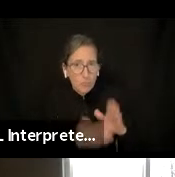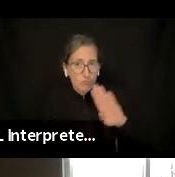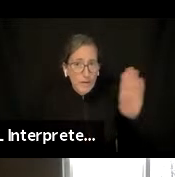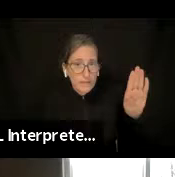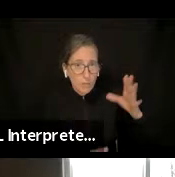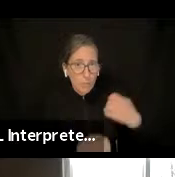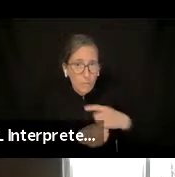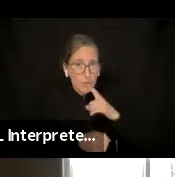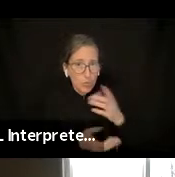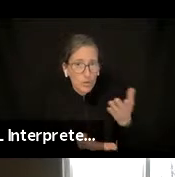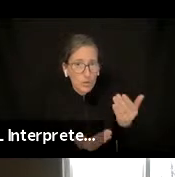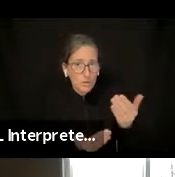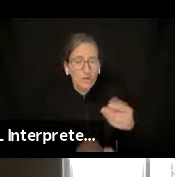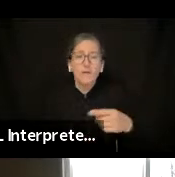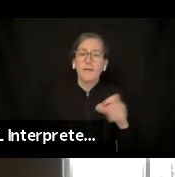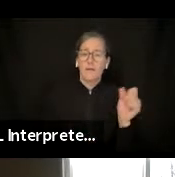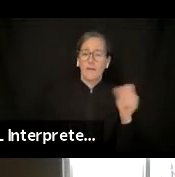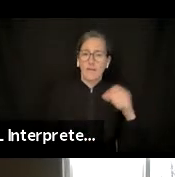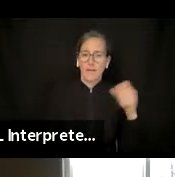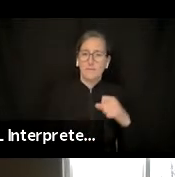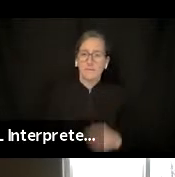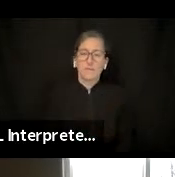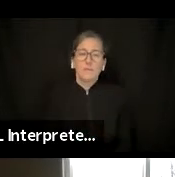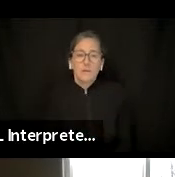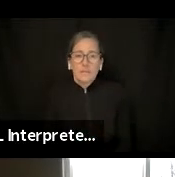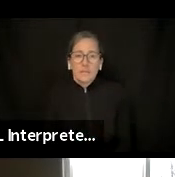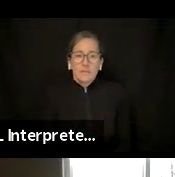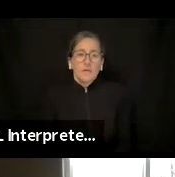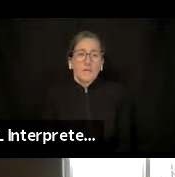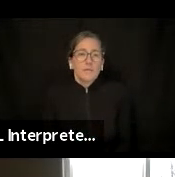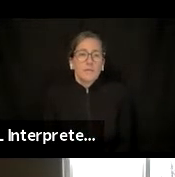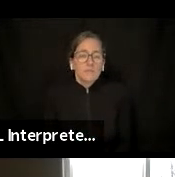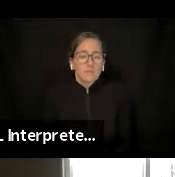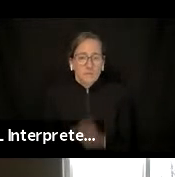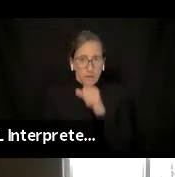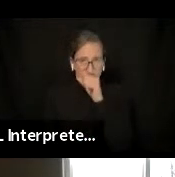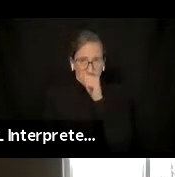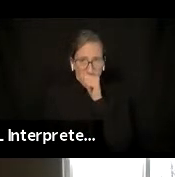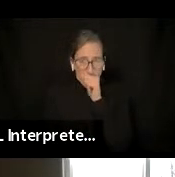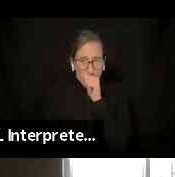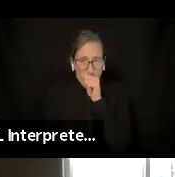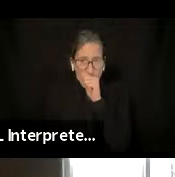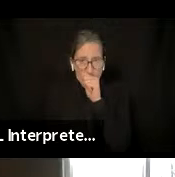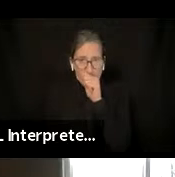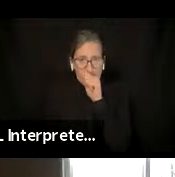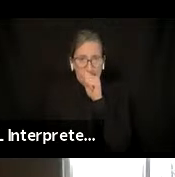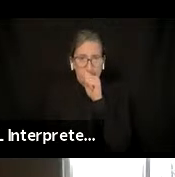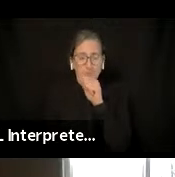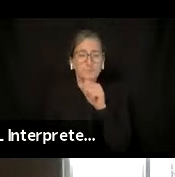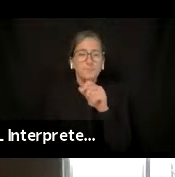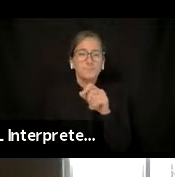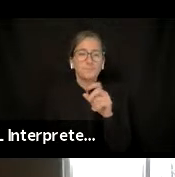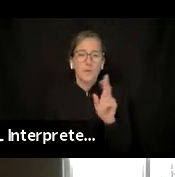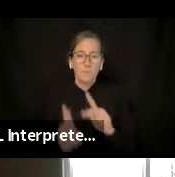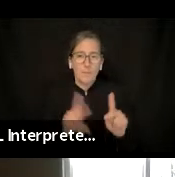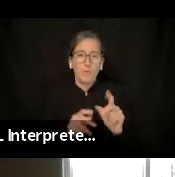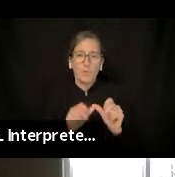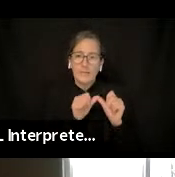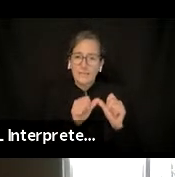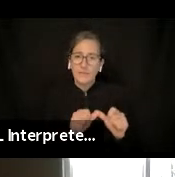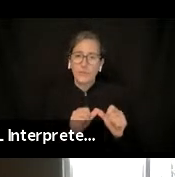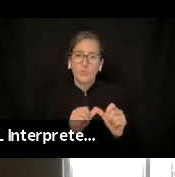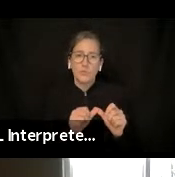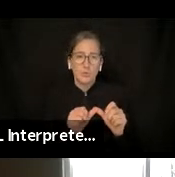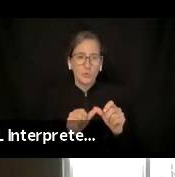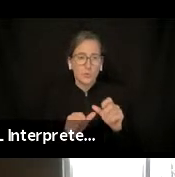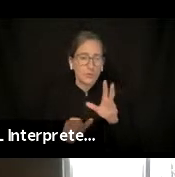sure. Yeah, yes, I do. So as people continue to talk, I feel like I might